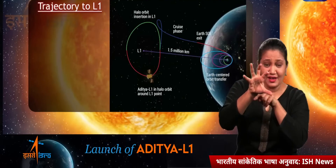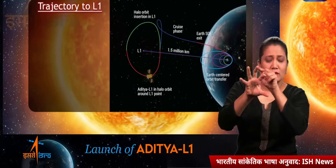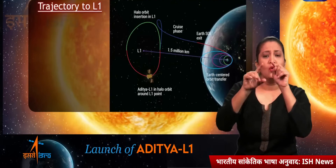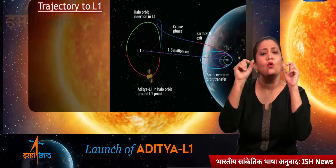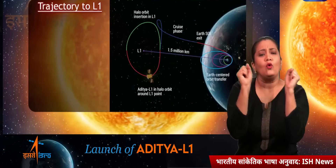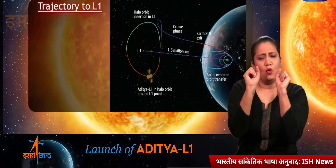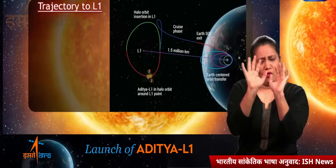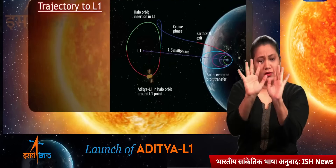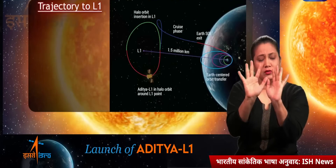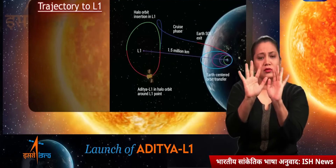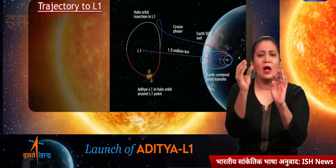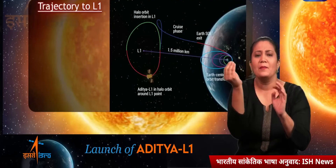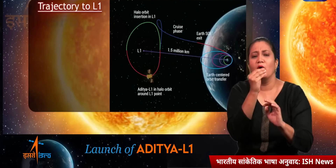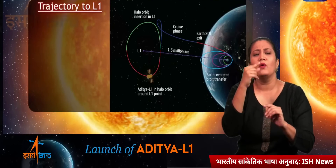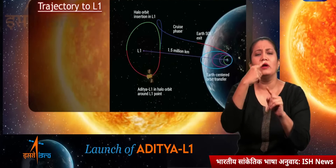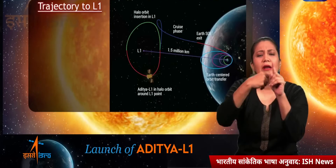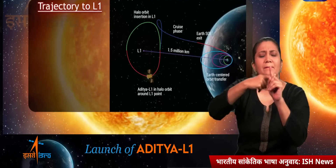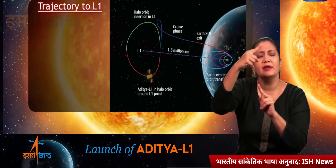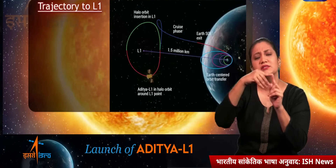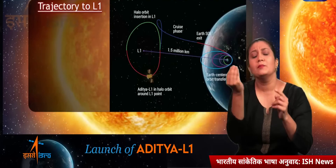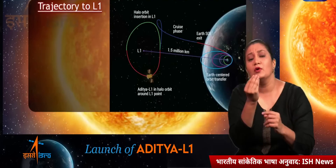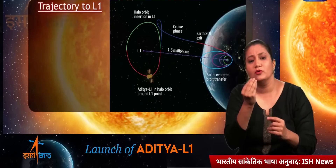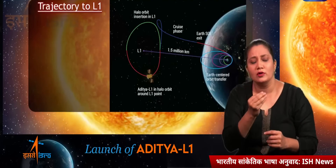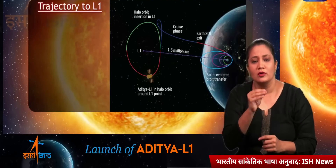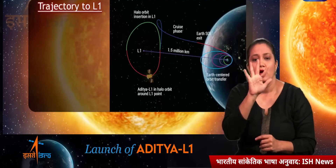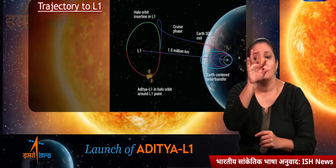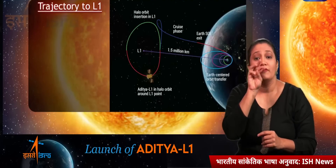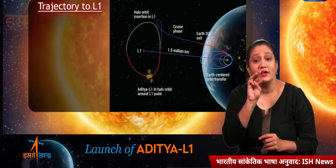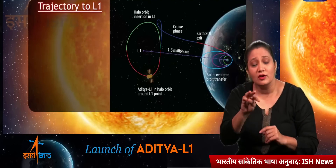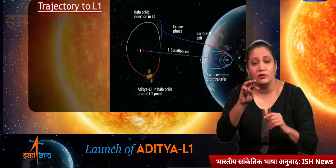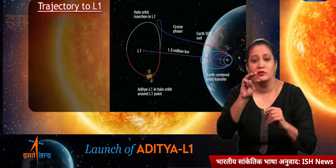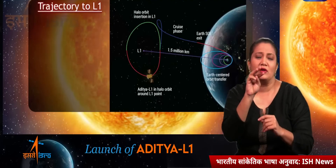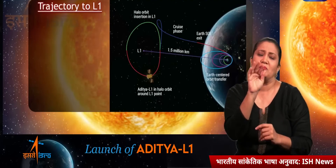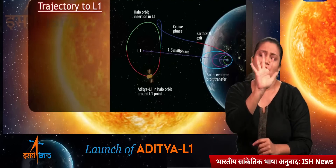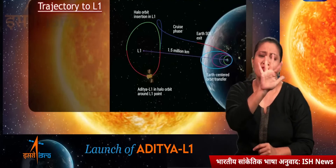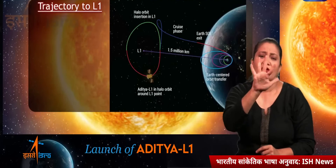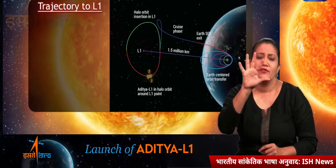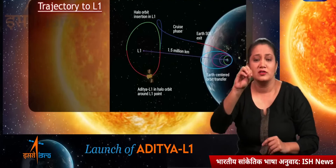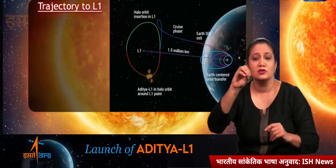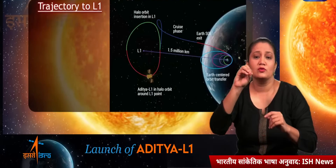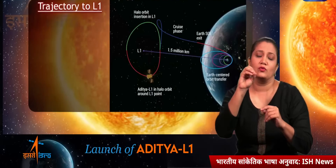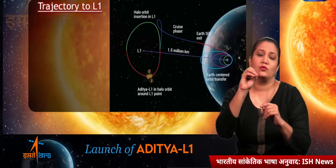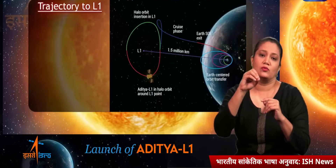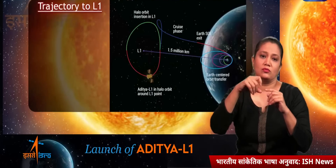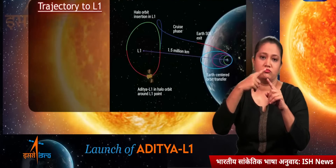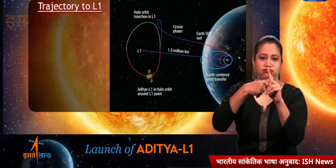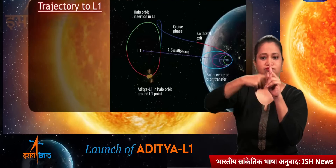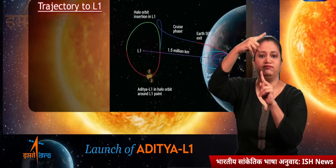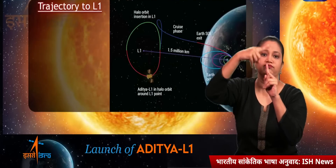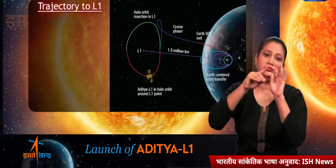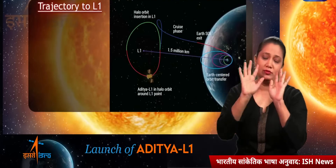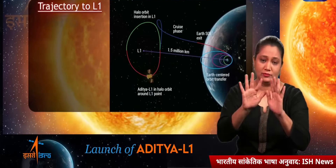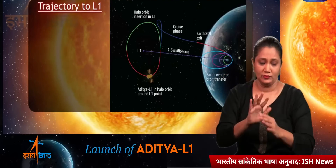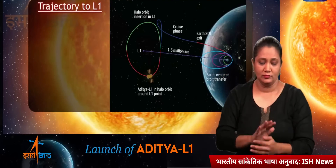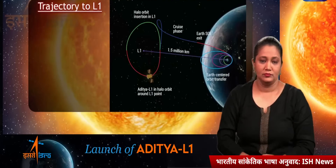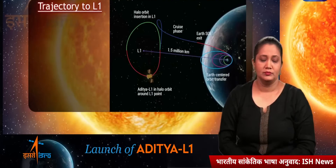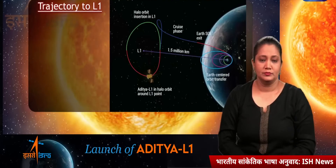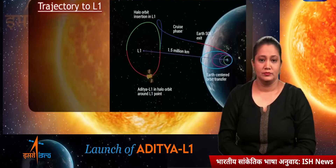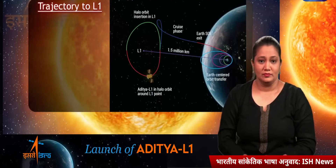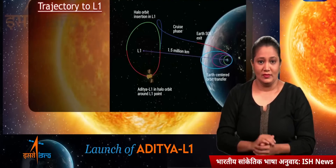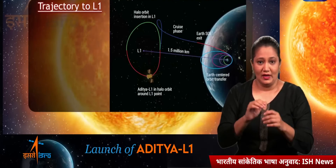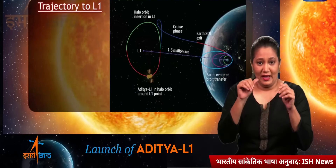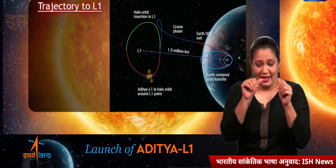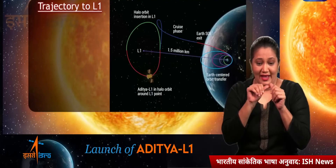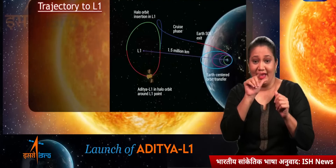cool and has a temperature of about 5,500 degrees Celsius. The Aditya L1 spacecraft